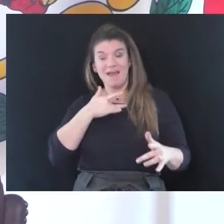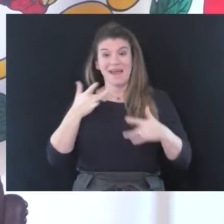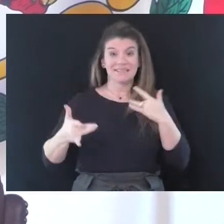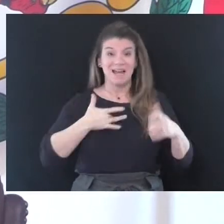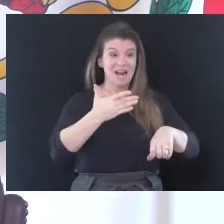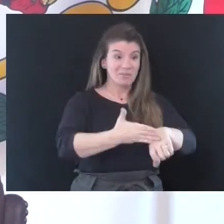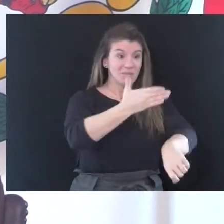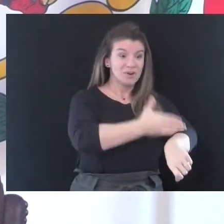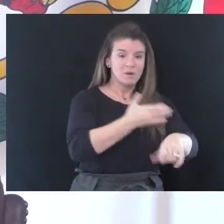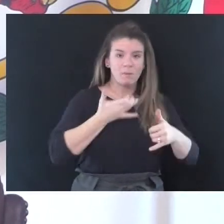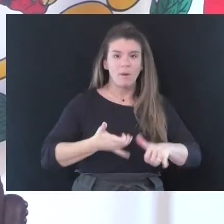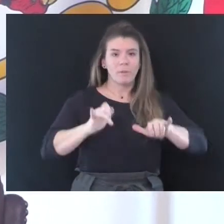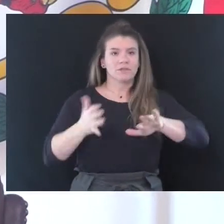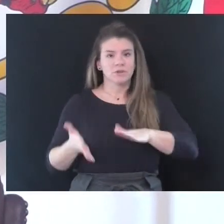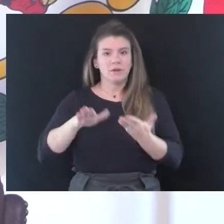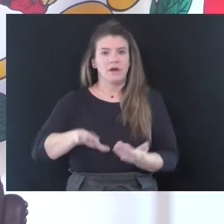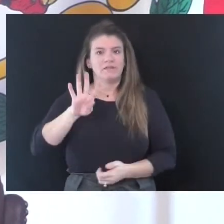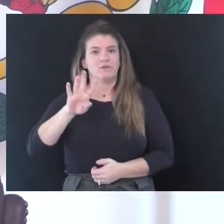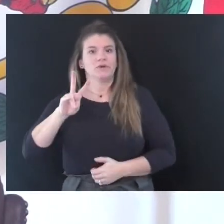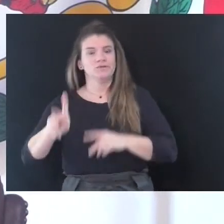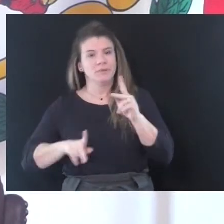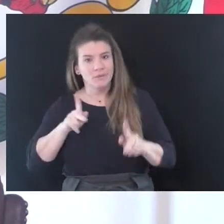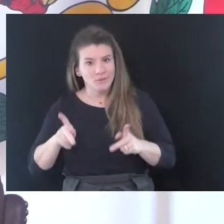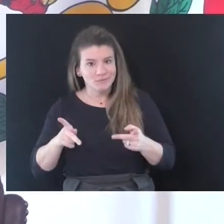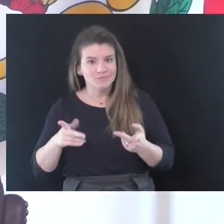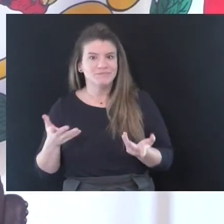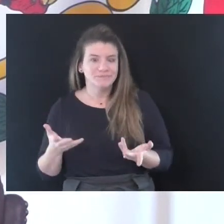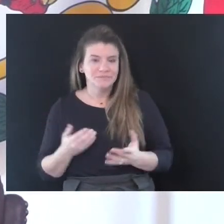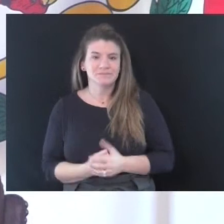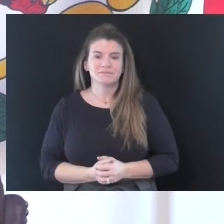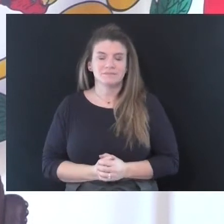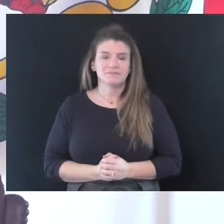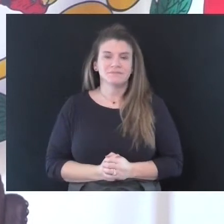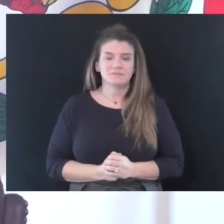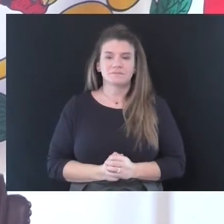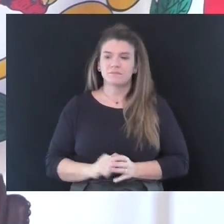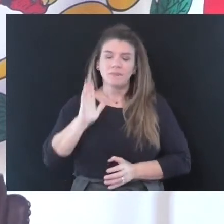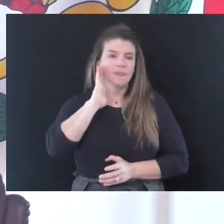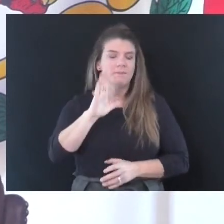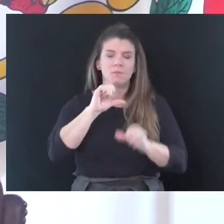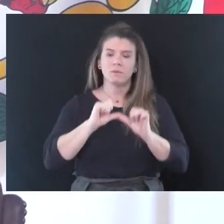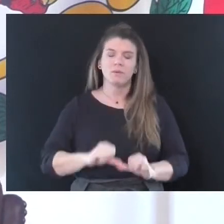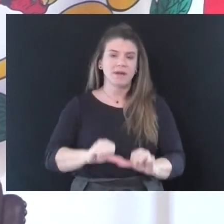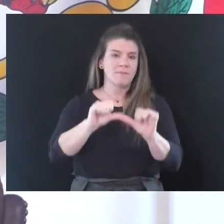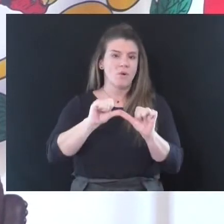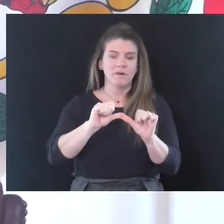42 people. But we're going to keep on,